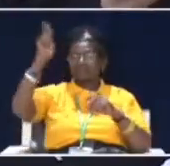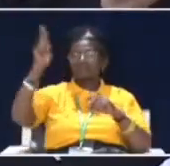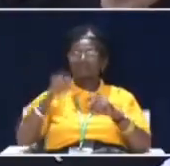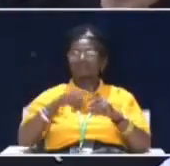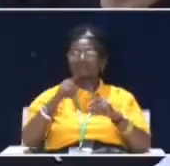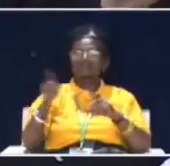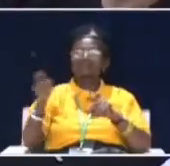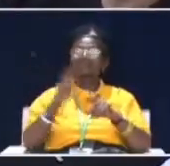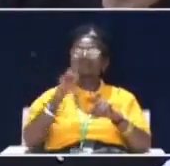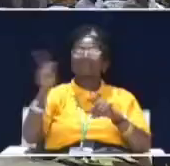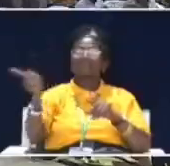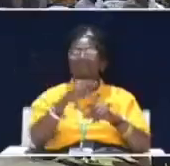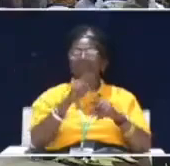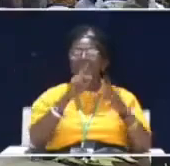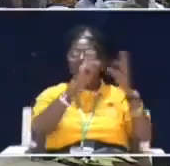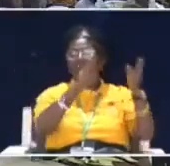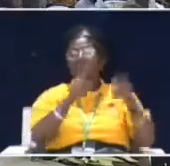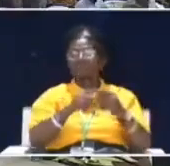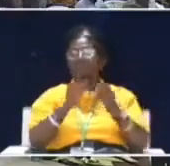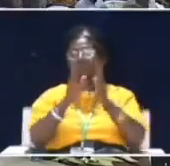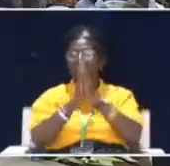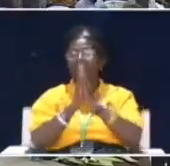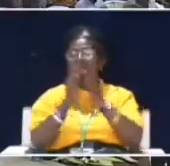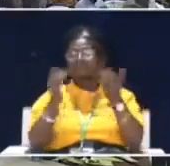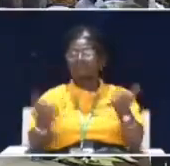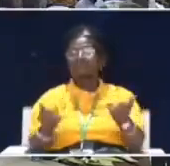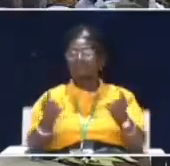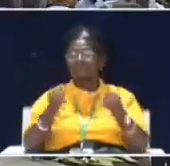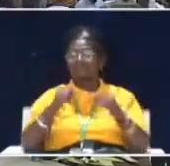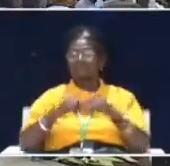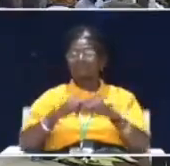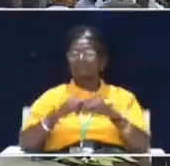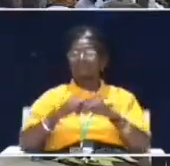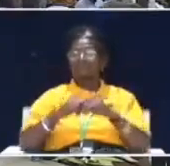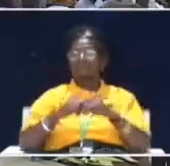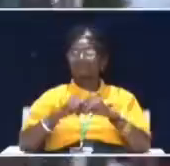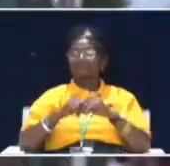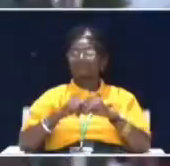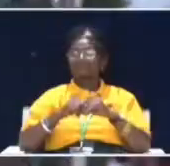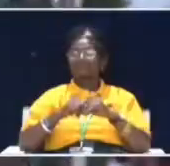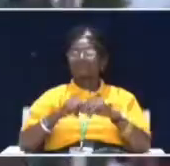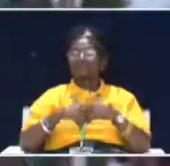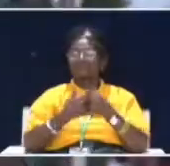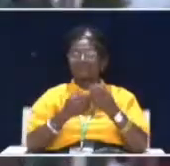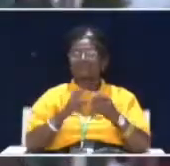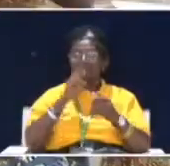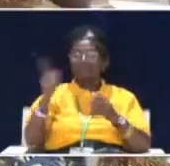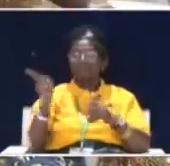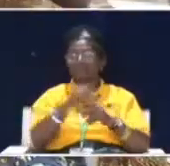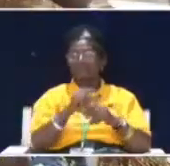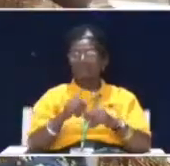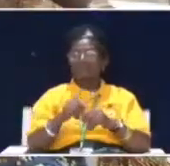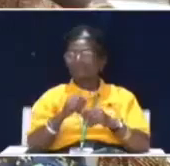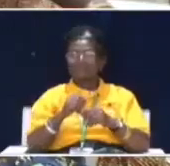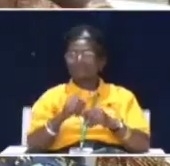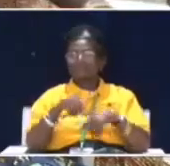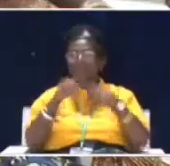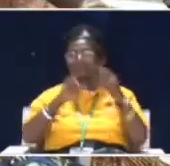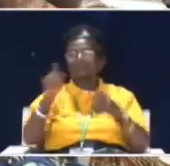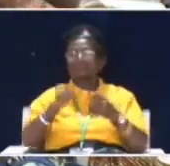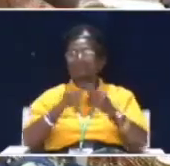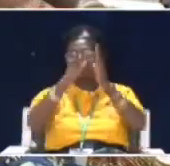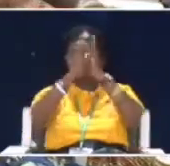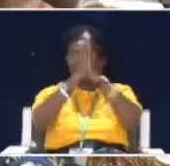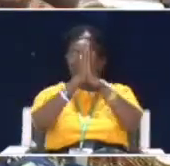When are you ready to pray? Ìgbà wo ló fẹ́ gbàdúrà? How are you going to pray? Báwo ni wà á ṣe gbàdúrà yẹn?